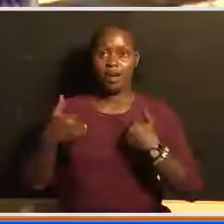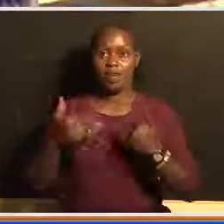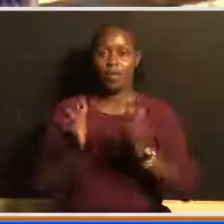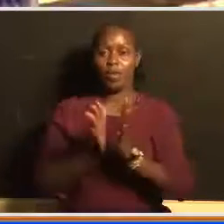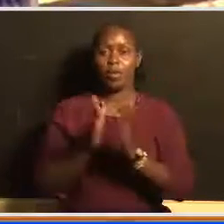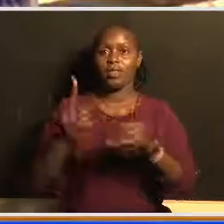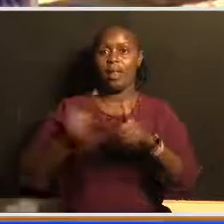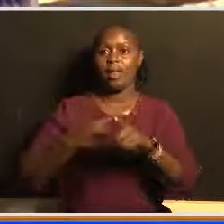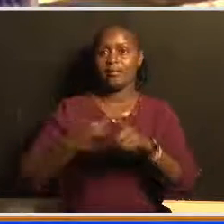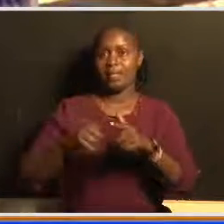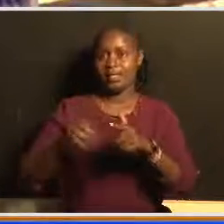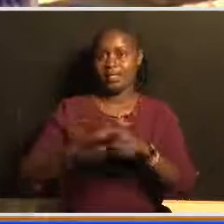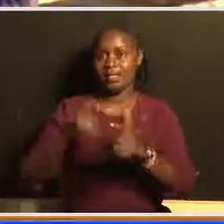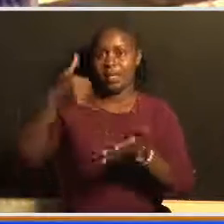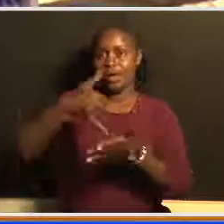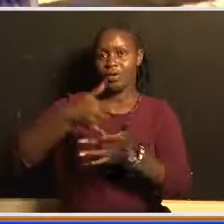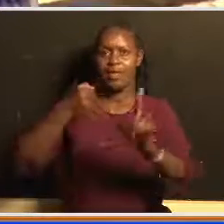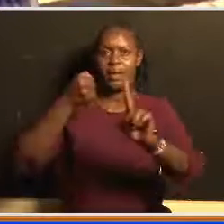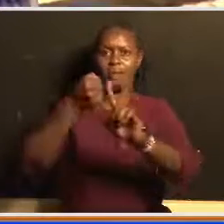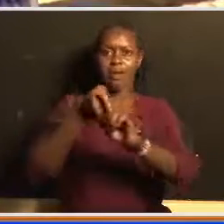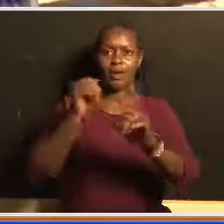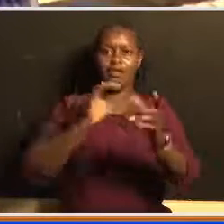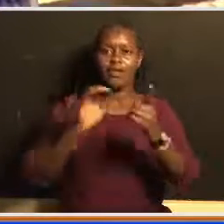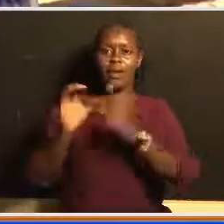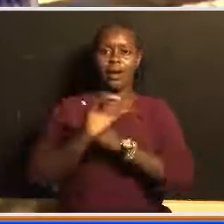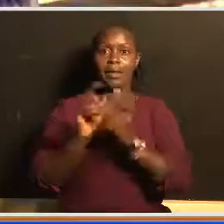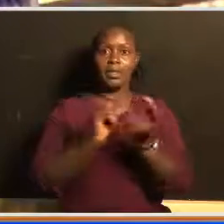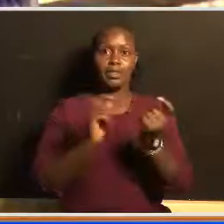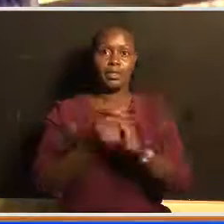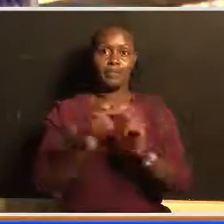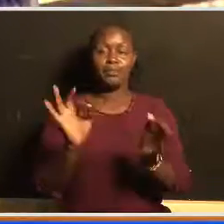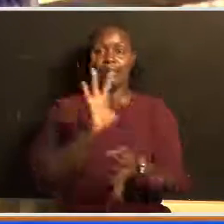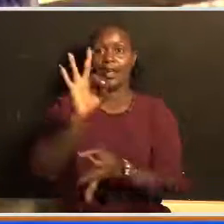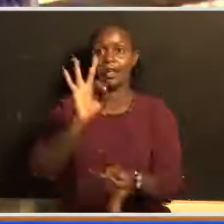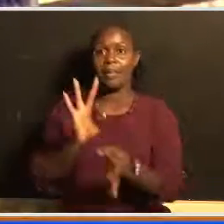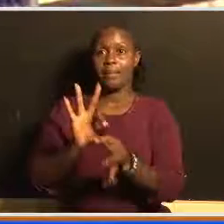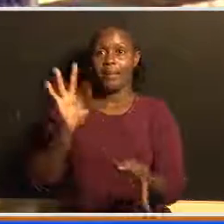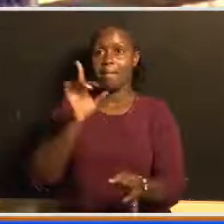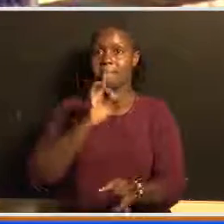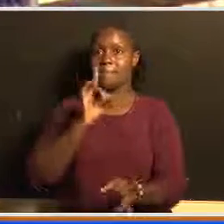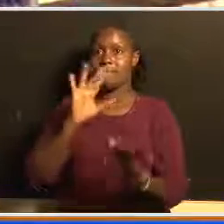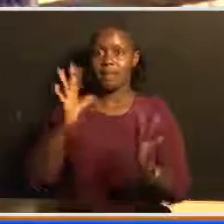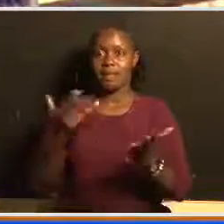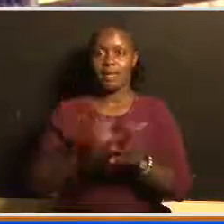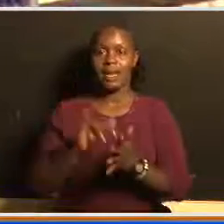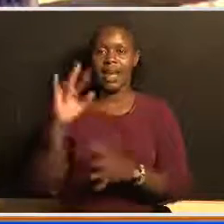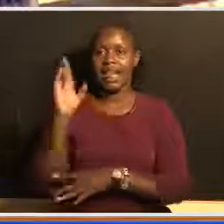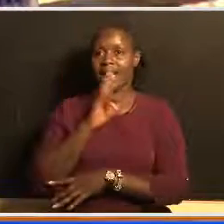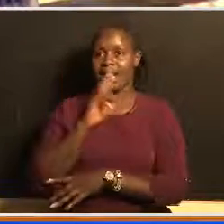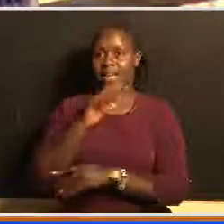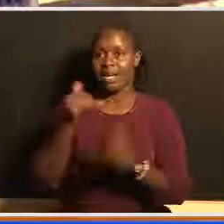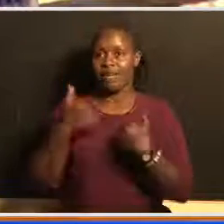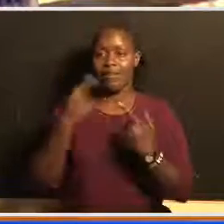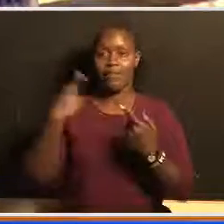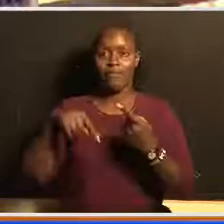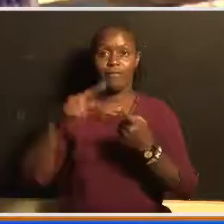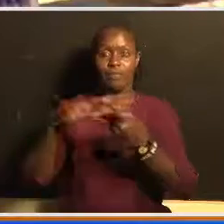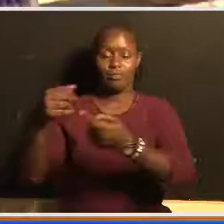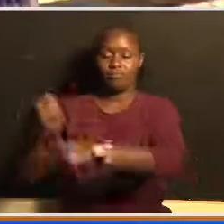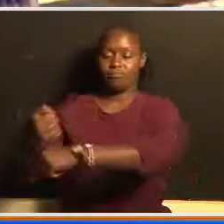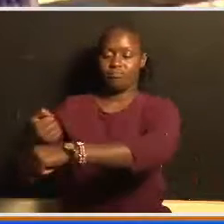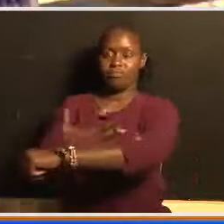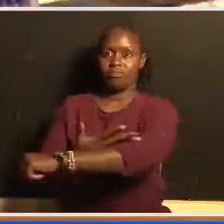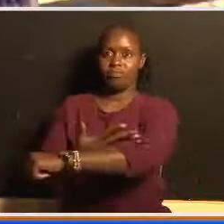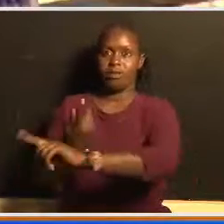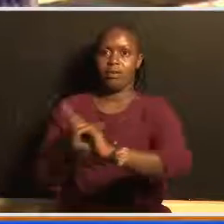condition, including the impact of climate change. Experts highlight the heightened risks of skin cancer among